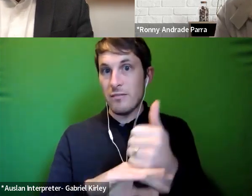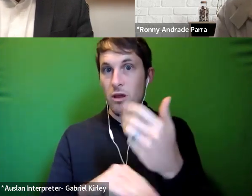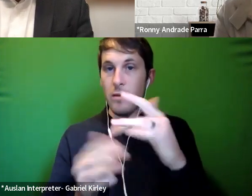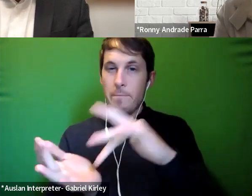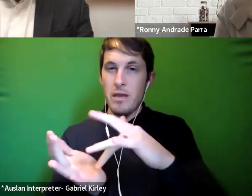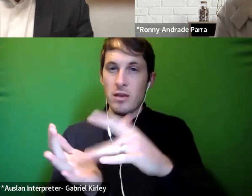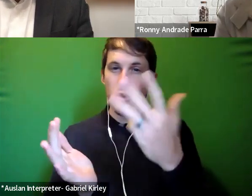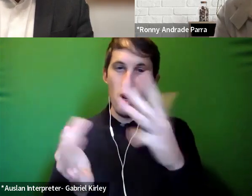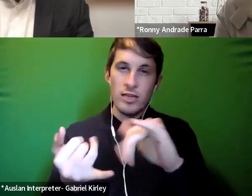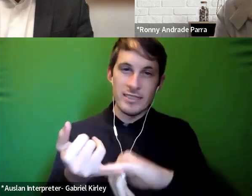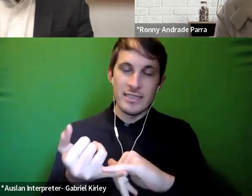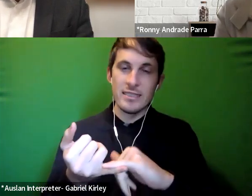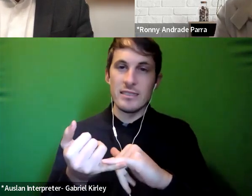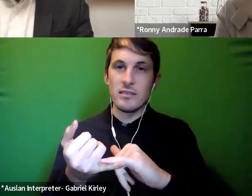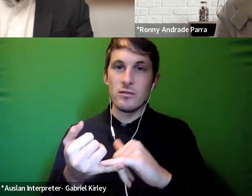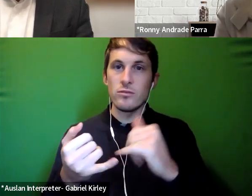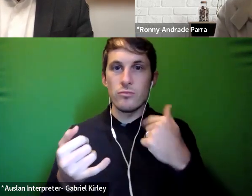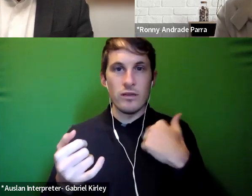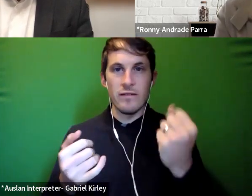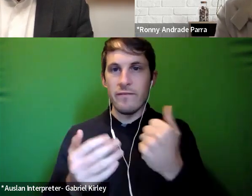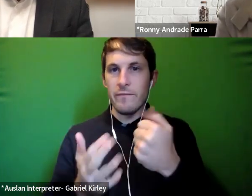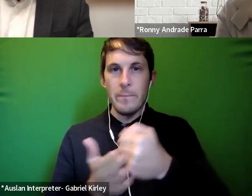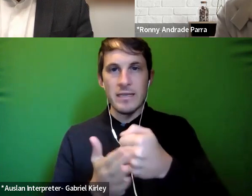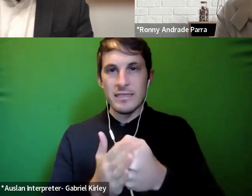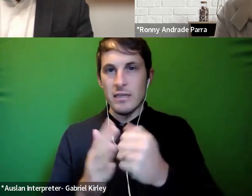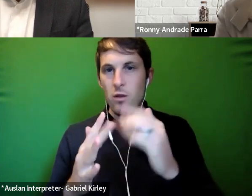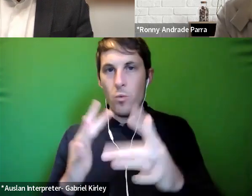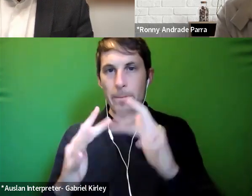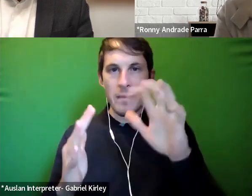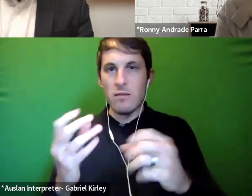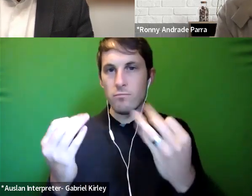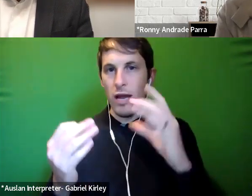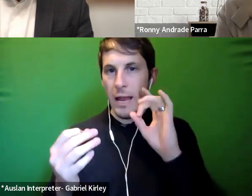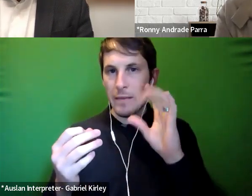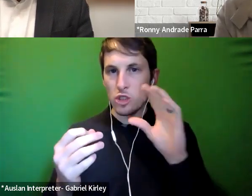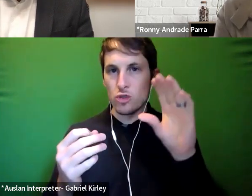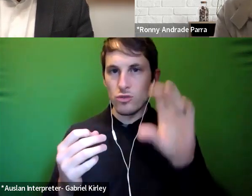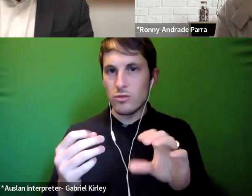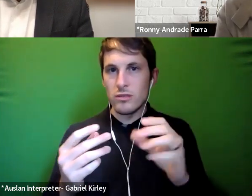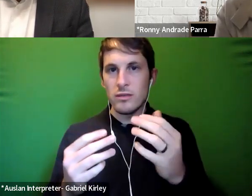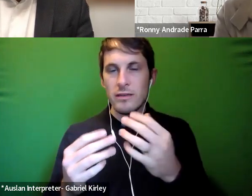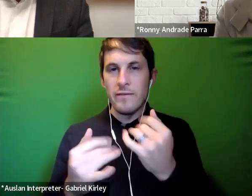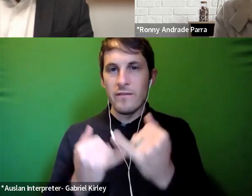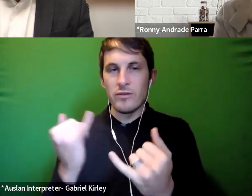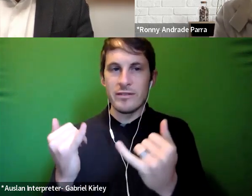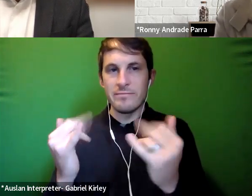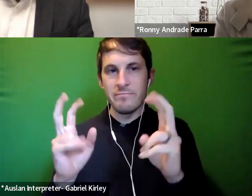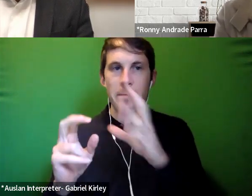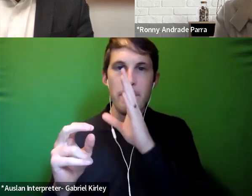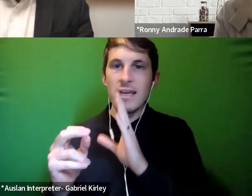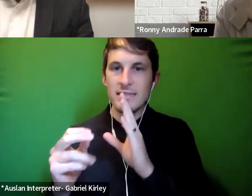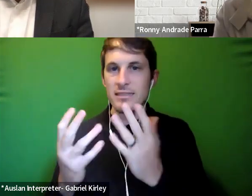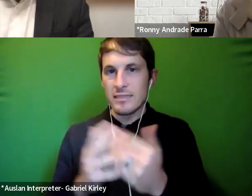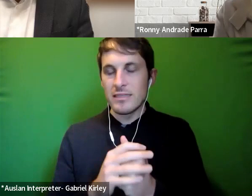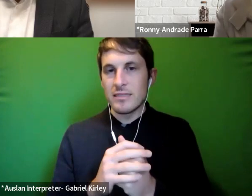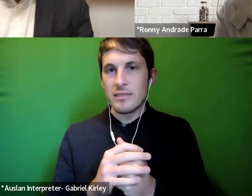mid-90s, we had very basic web pages, no animations, a bit bland, if you will, with